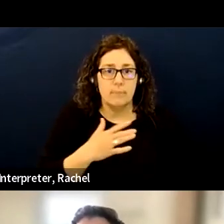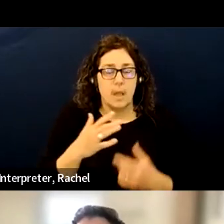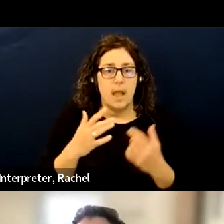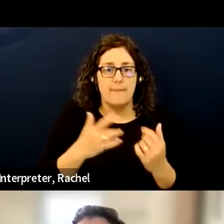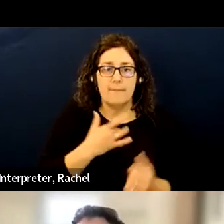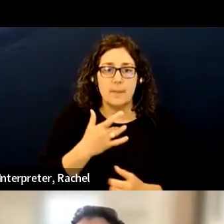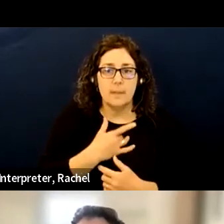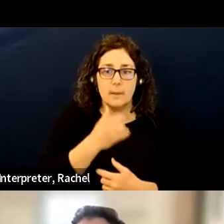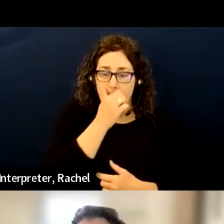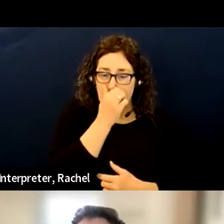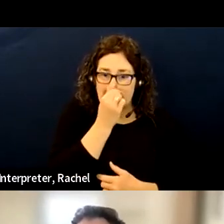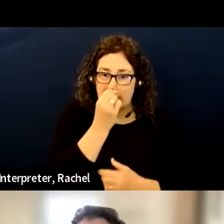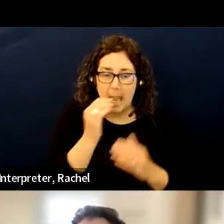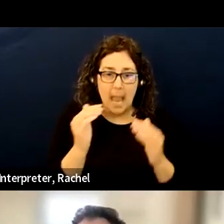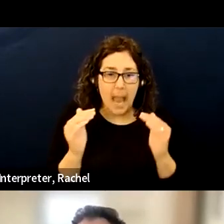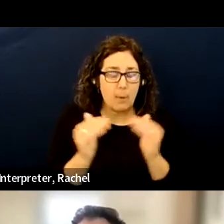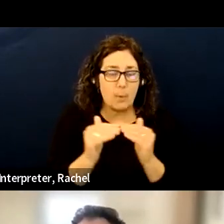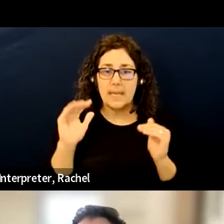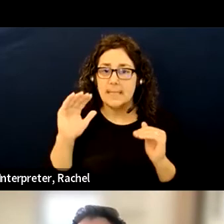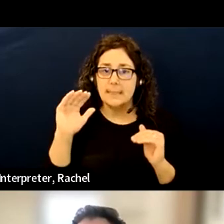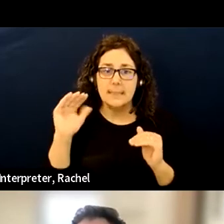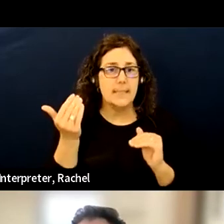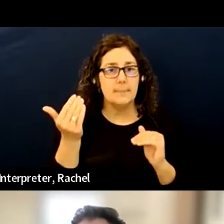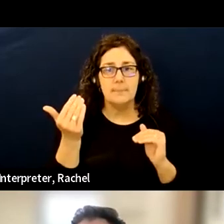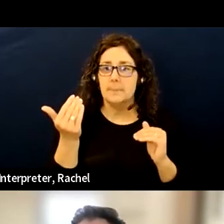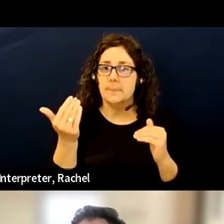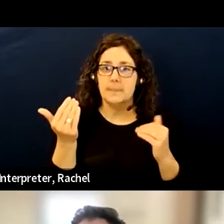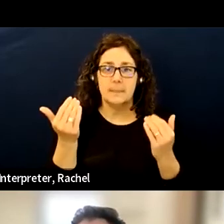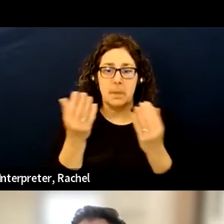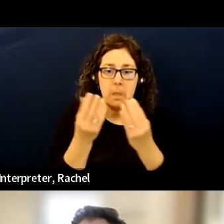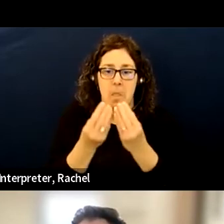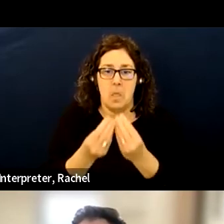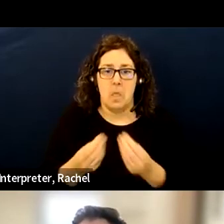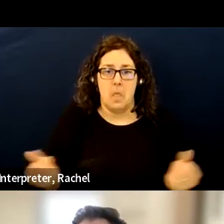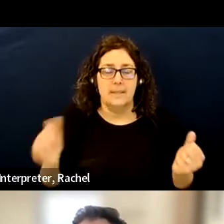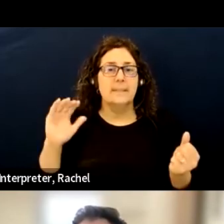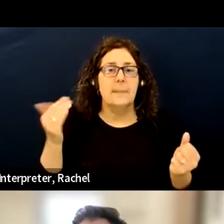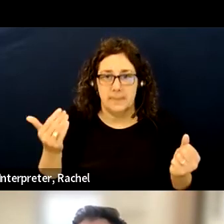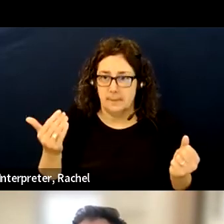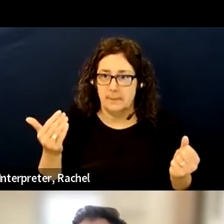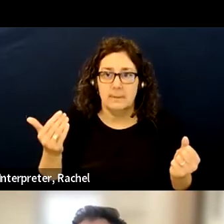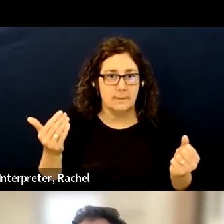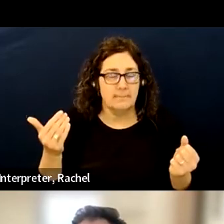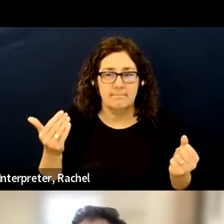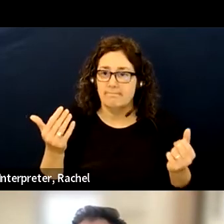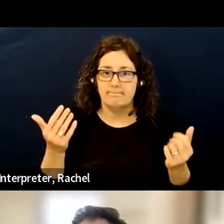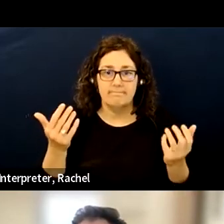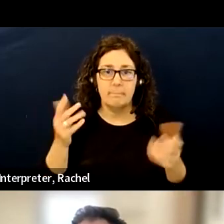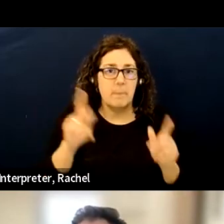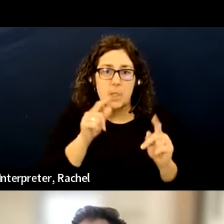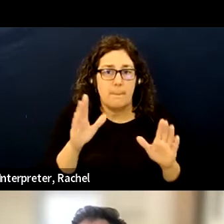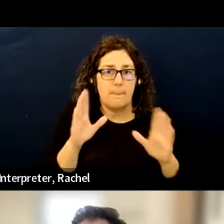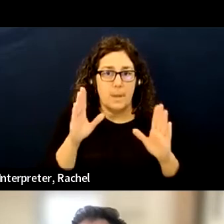we're, equity, it seems like it's something that's doled out to people. And it's almost built